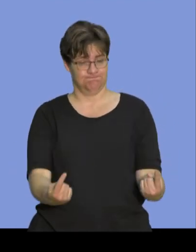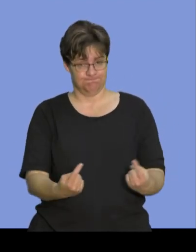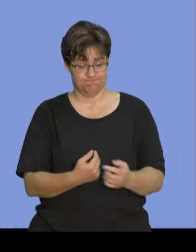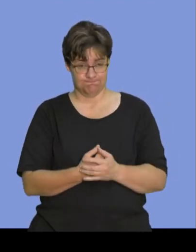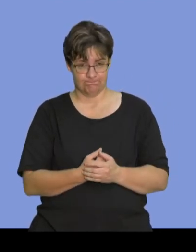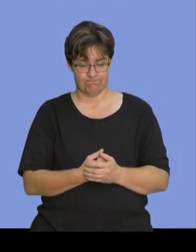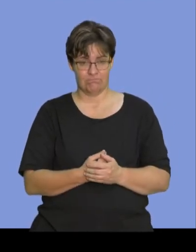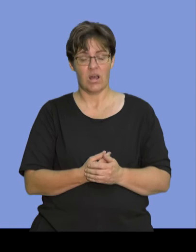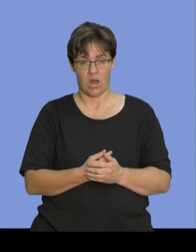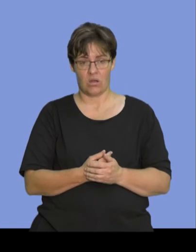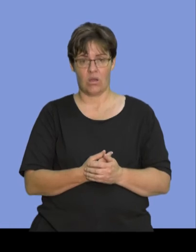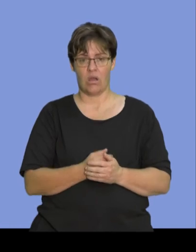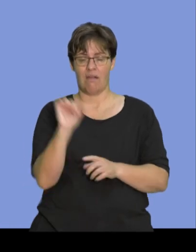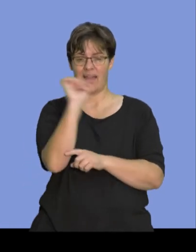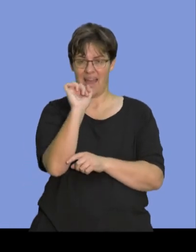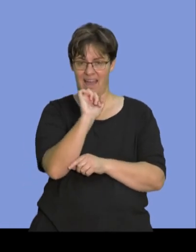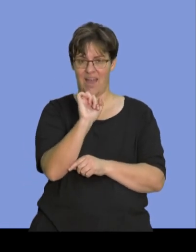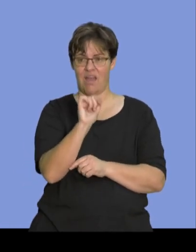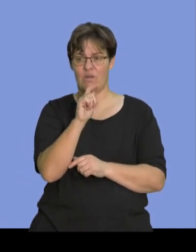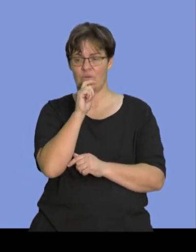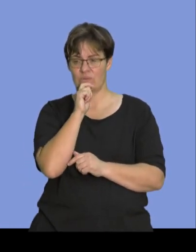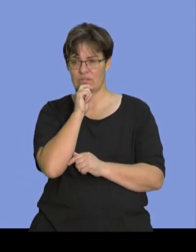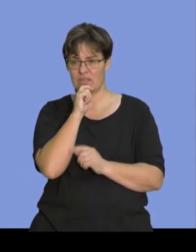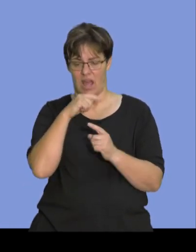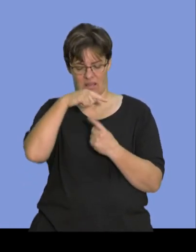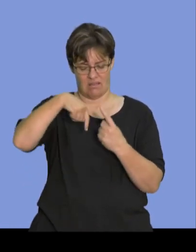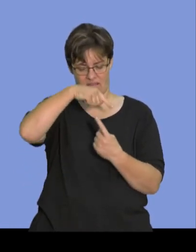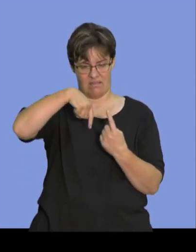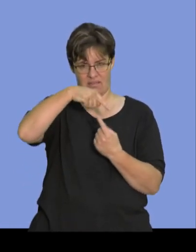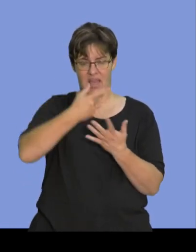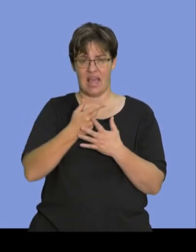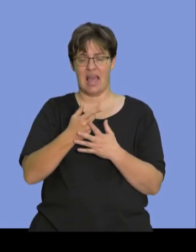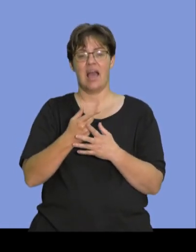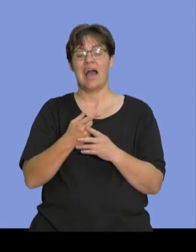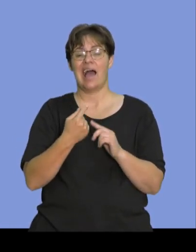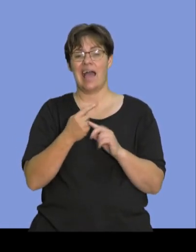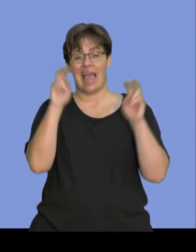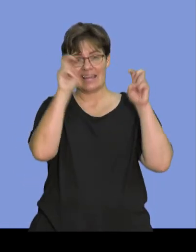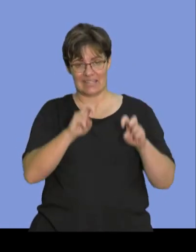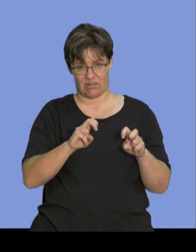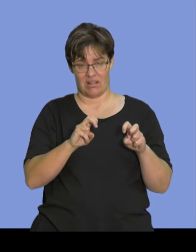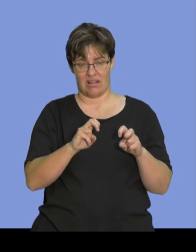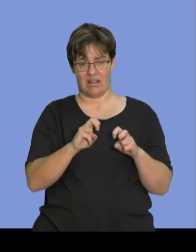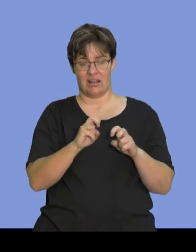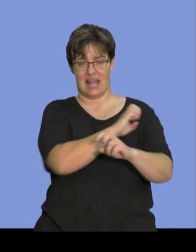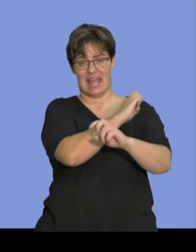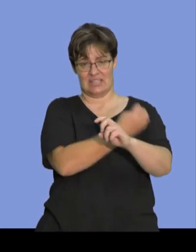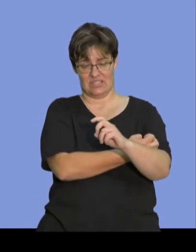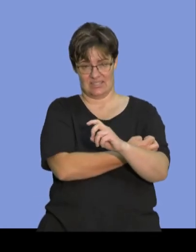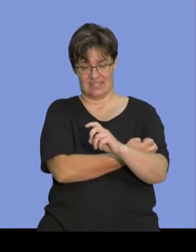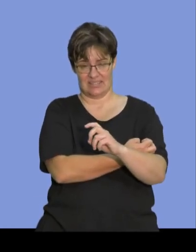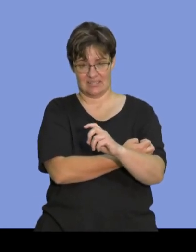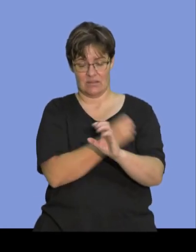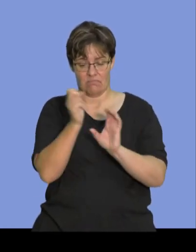magnets. So, you know, motors are used to, you know, use electrical energy so that there is mechanical energy,